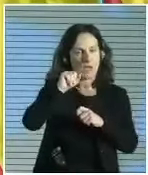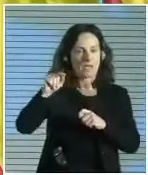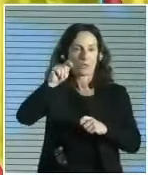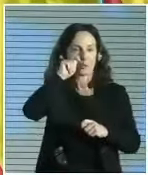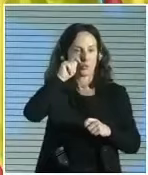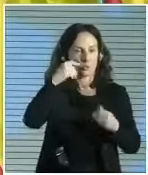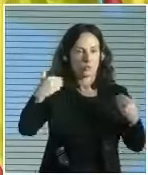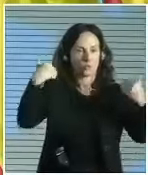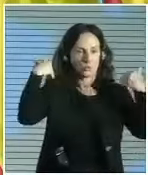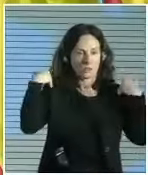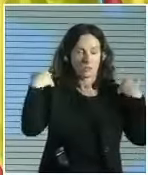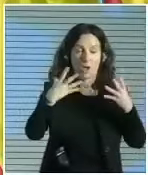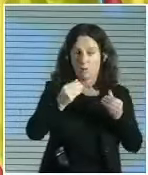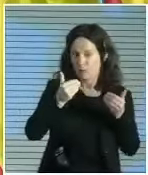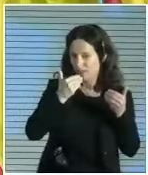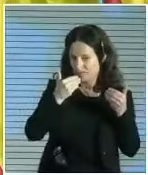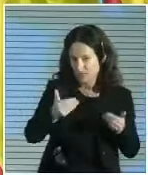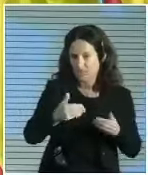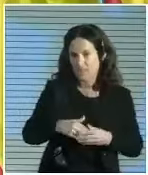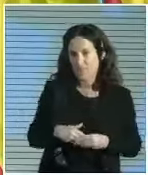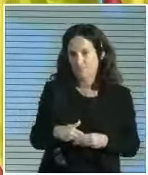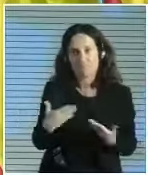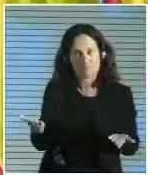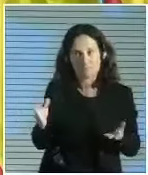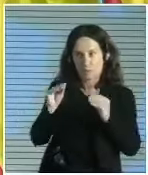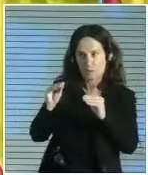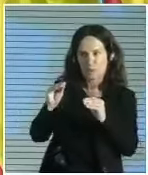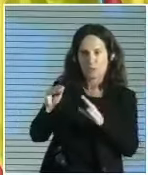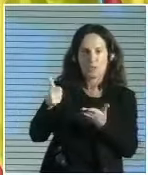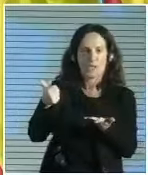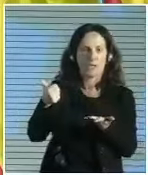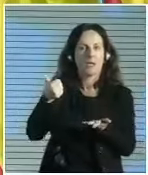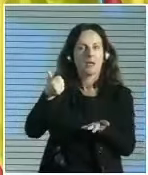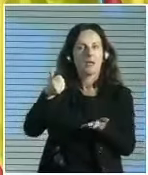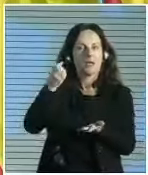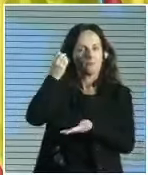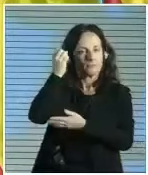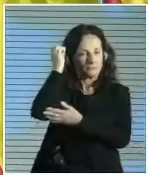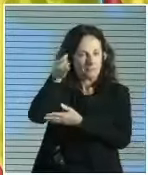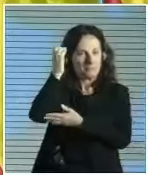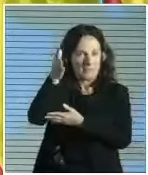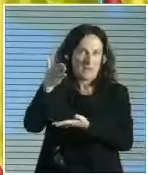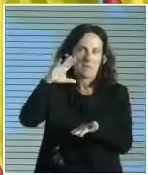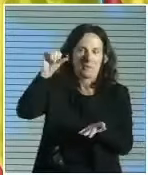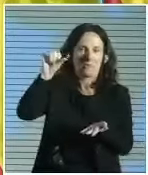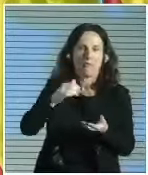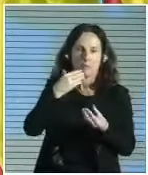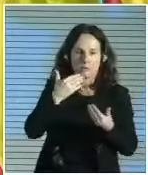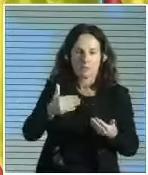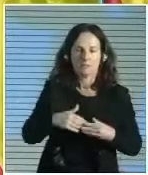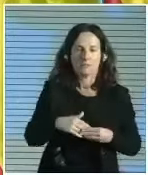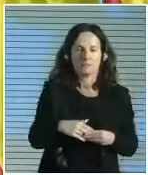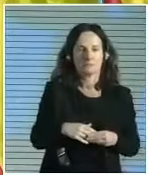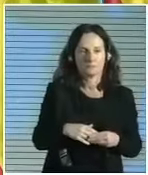the experience. We know for destinations it's a bit daunting to embark on a climate action plan, and there's also not a single recipe that works for every